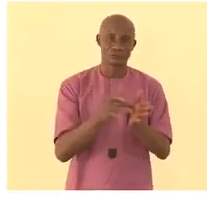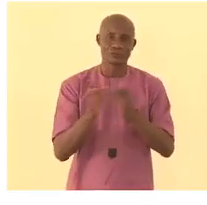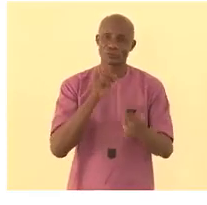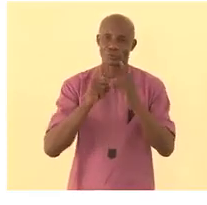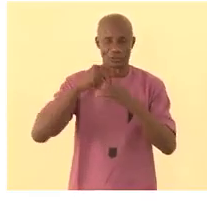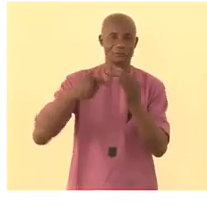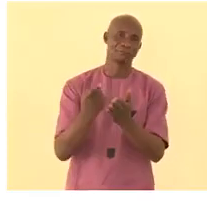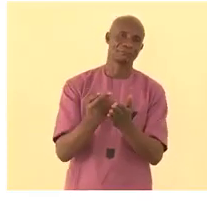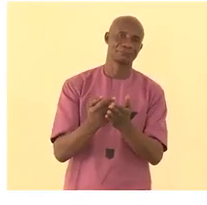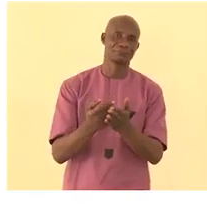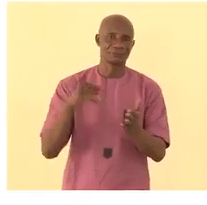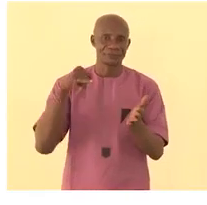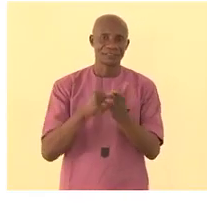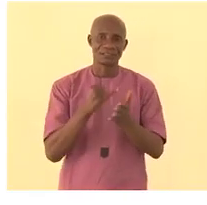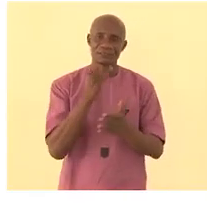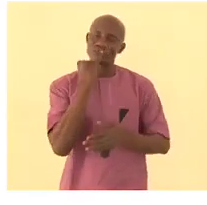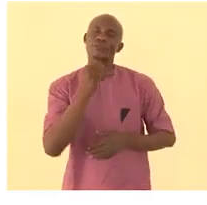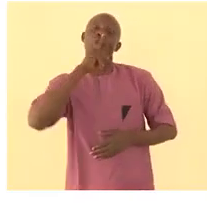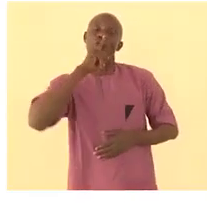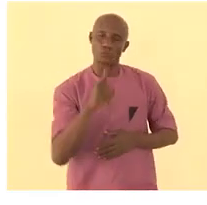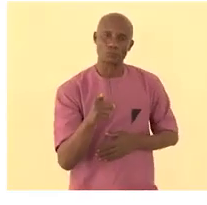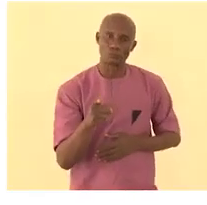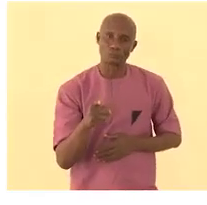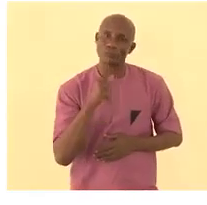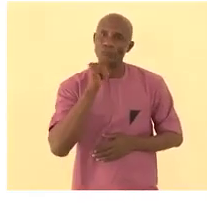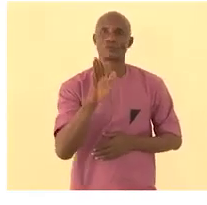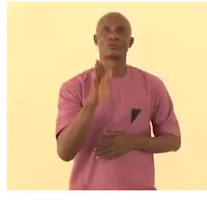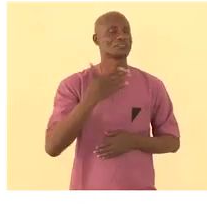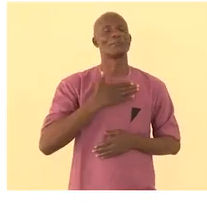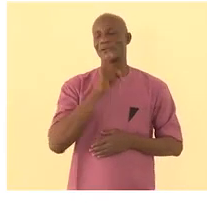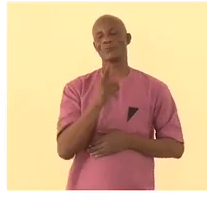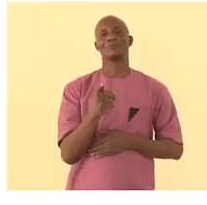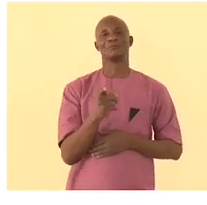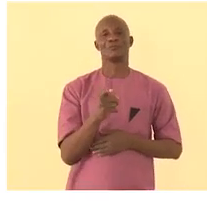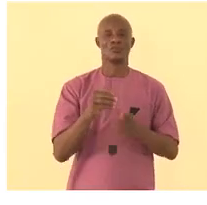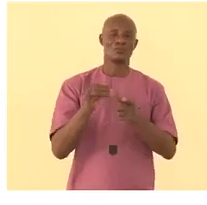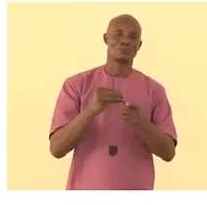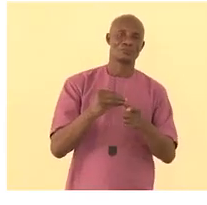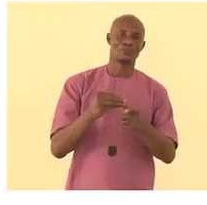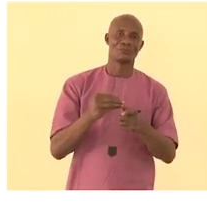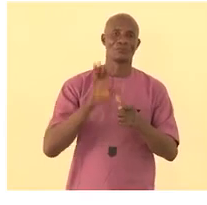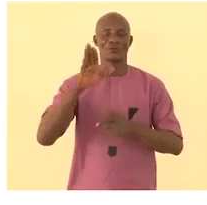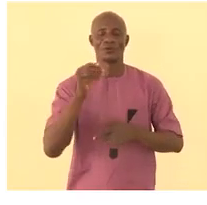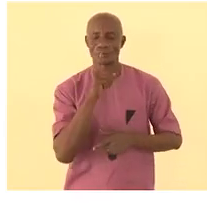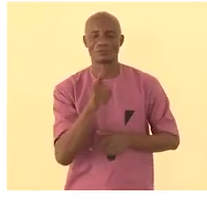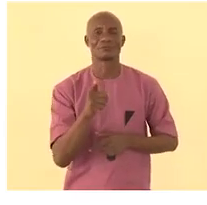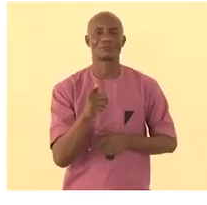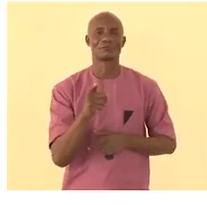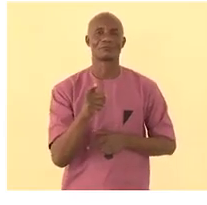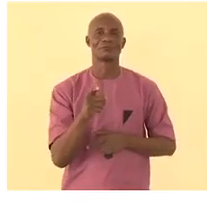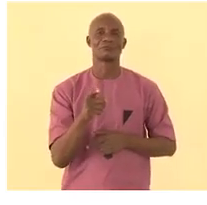about. It's the truth, not my truth or your